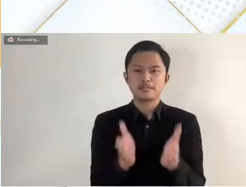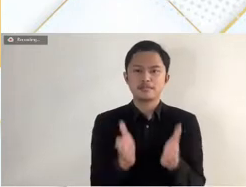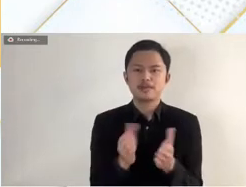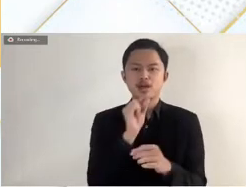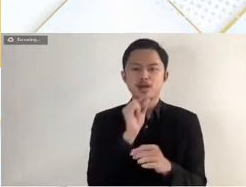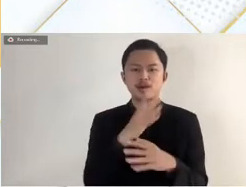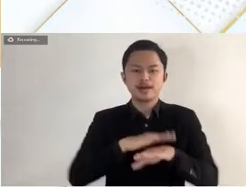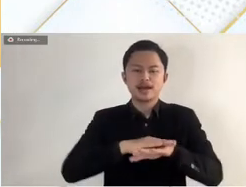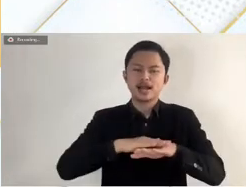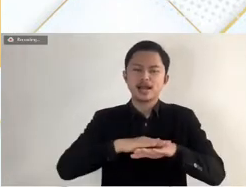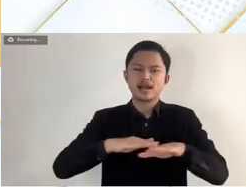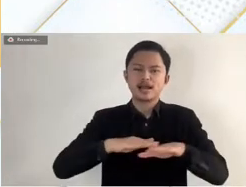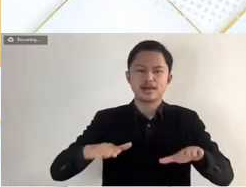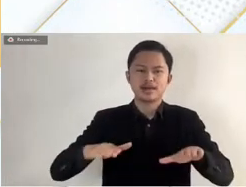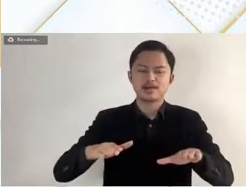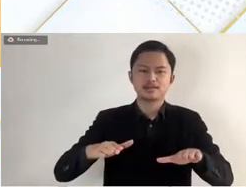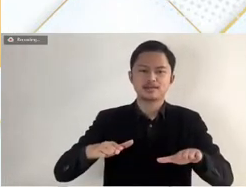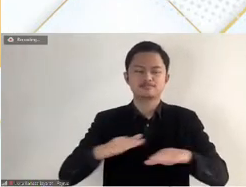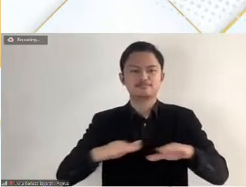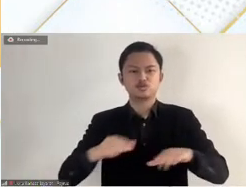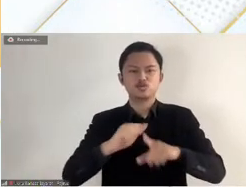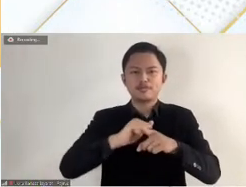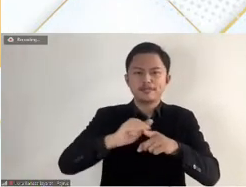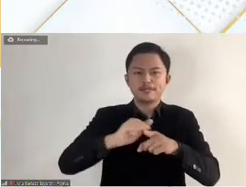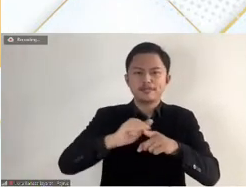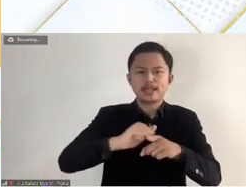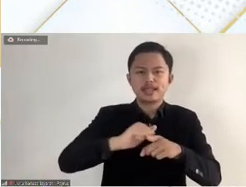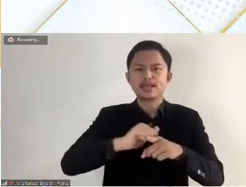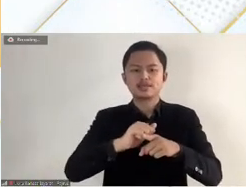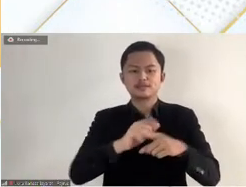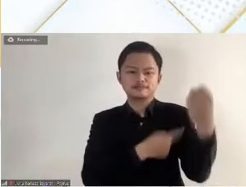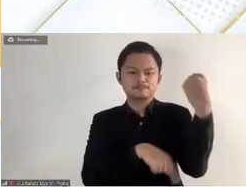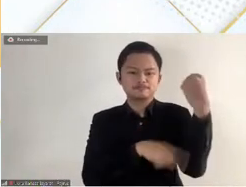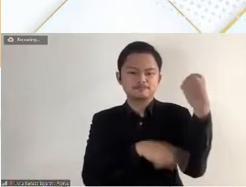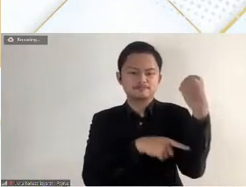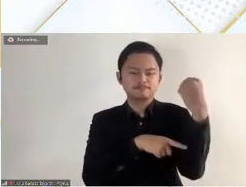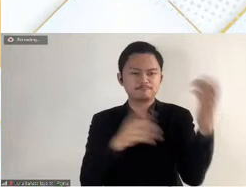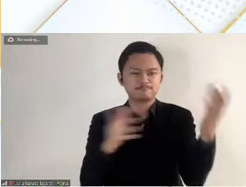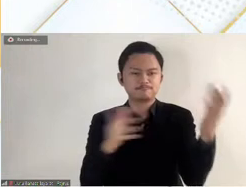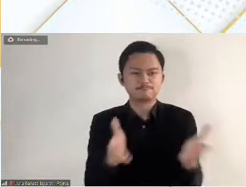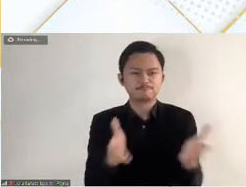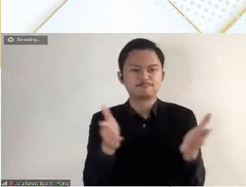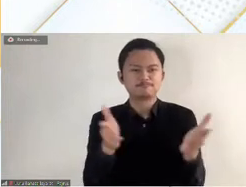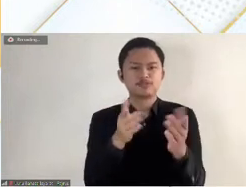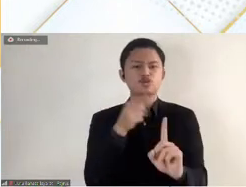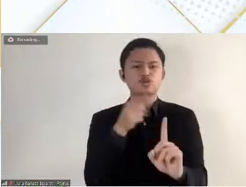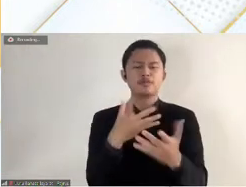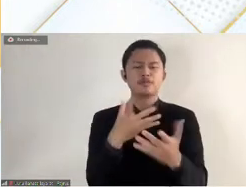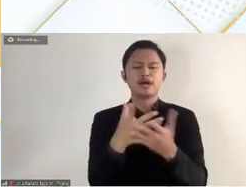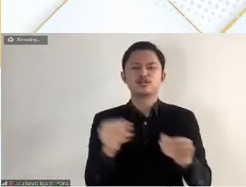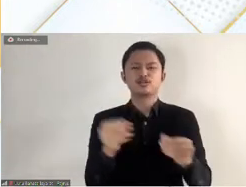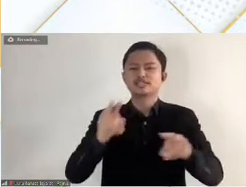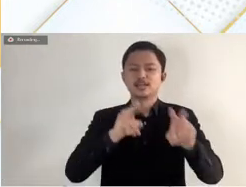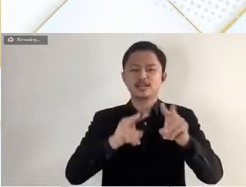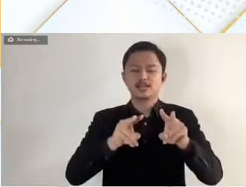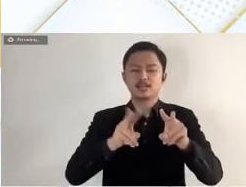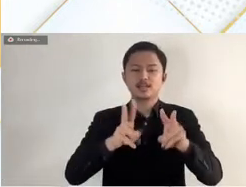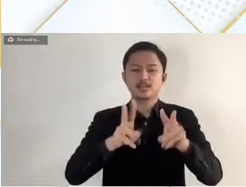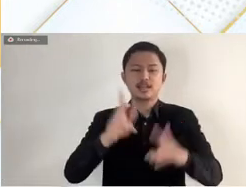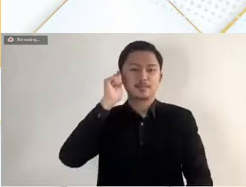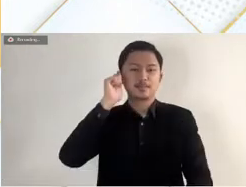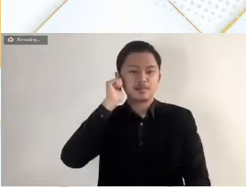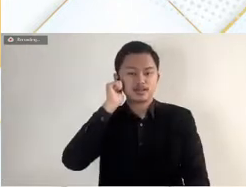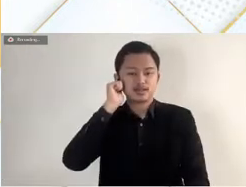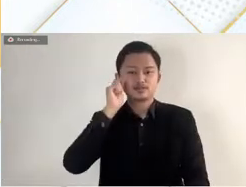security through training and capacity building, and resolution 2538 on women in